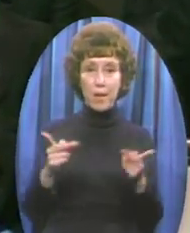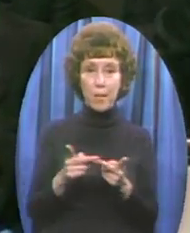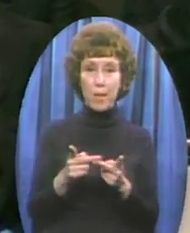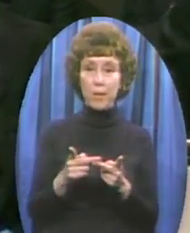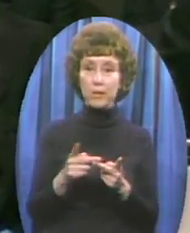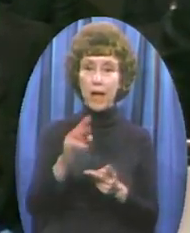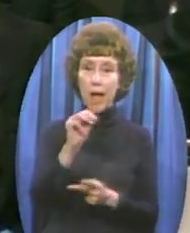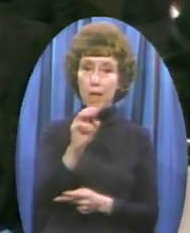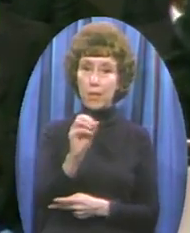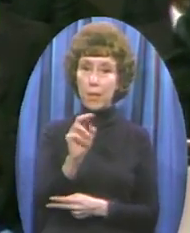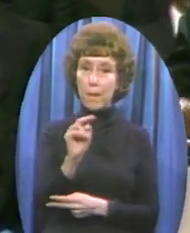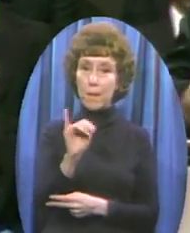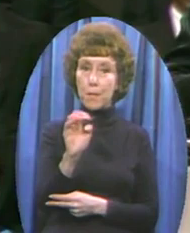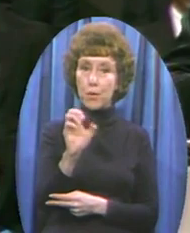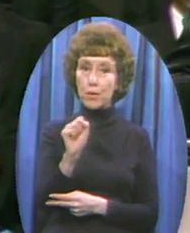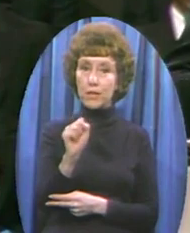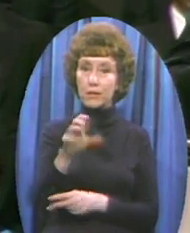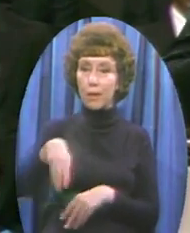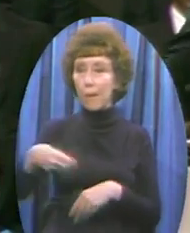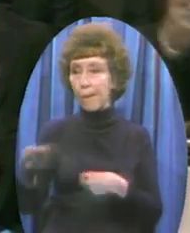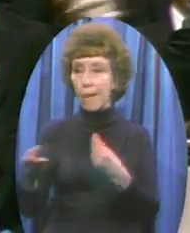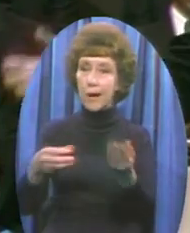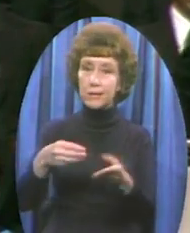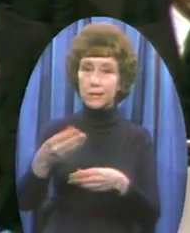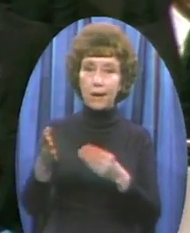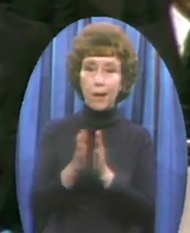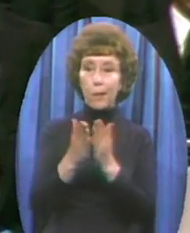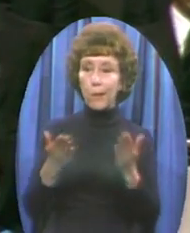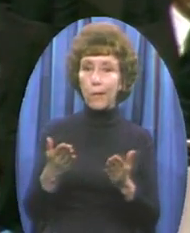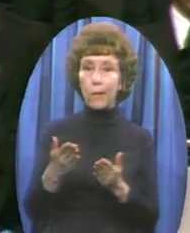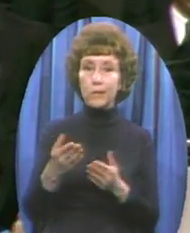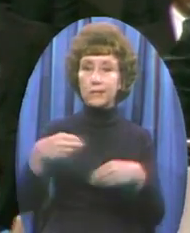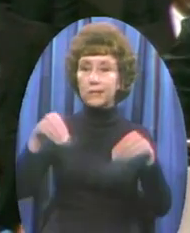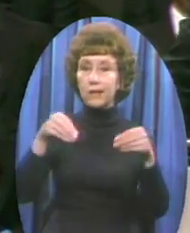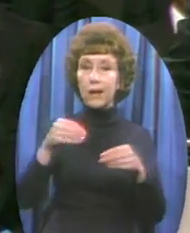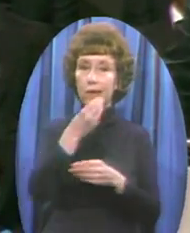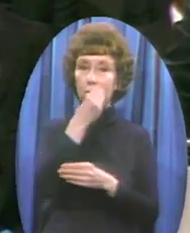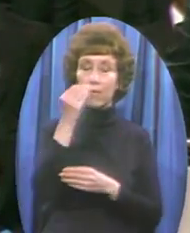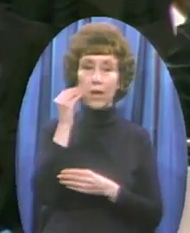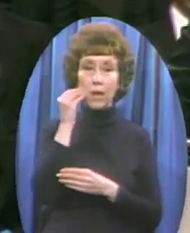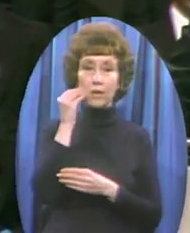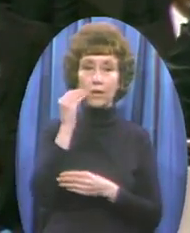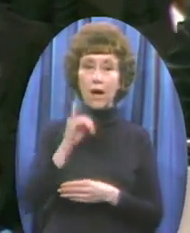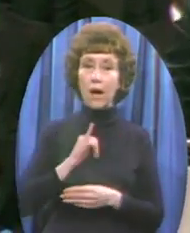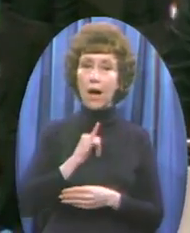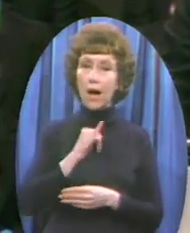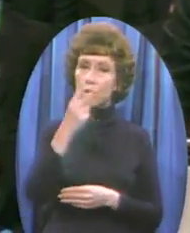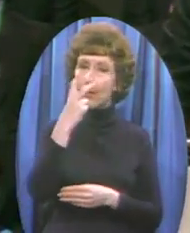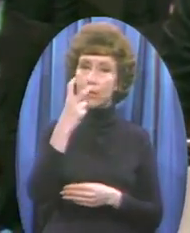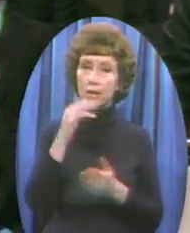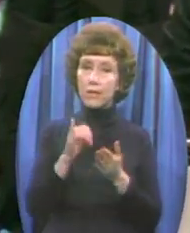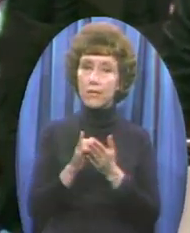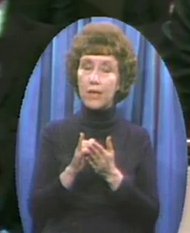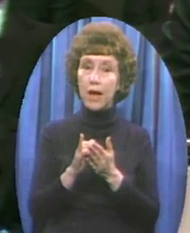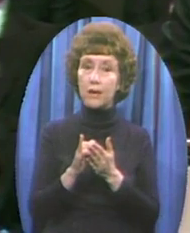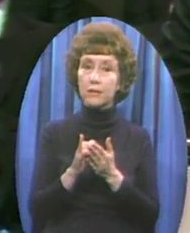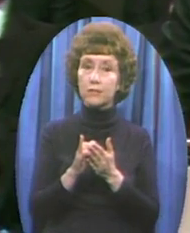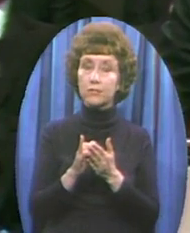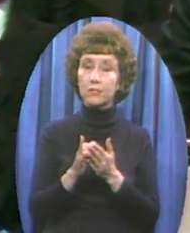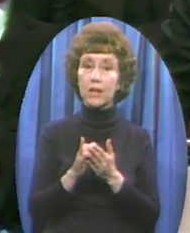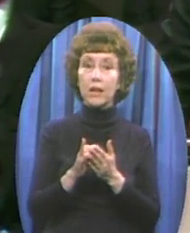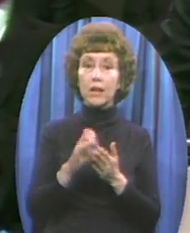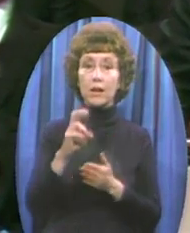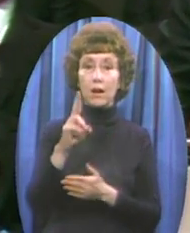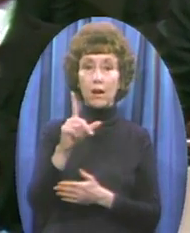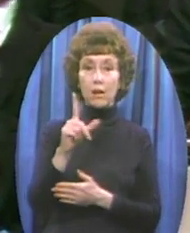Moonies. Anything that takes children away from their parents is bad news. But I want to say to you that